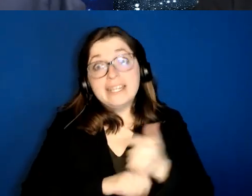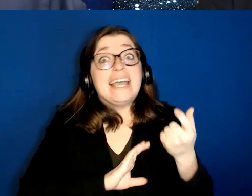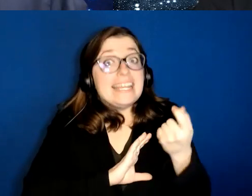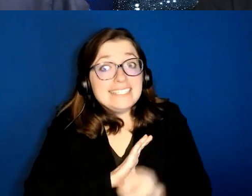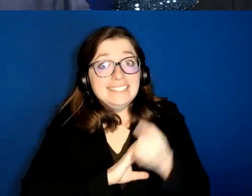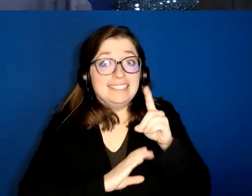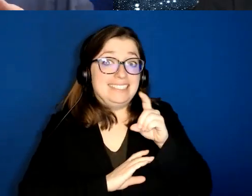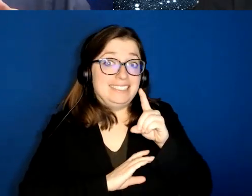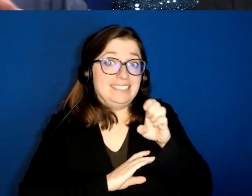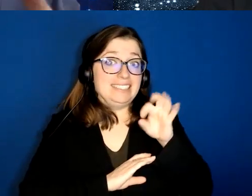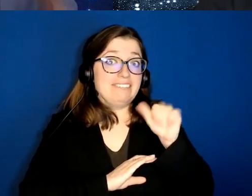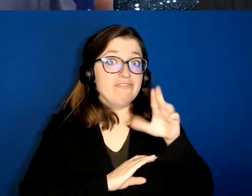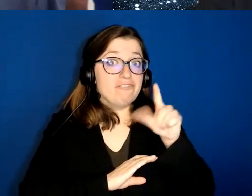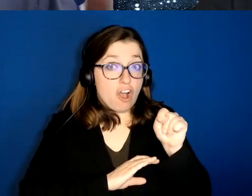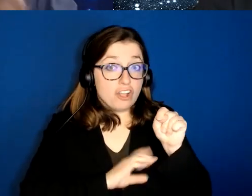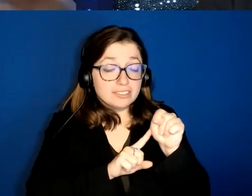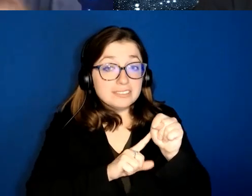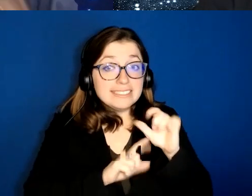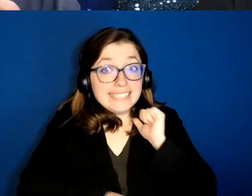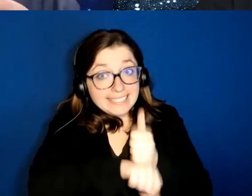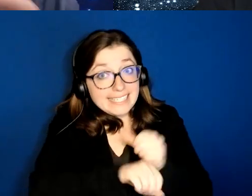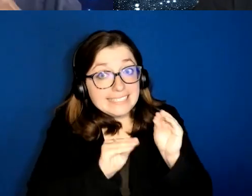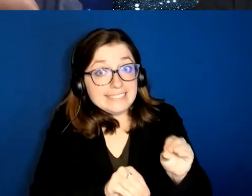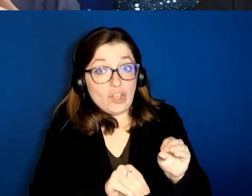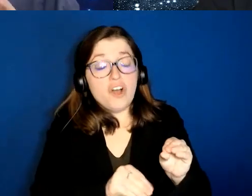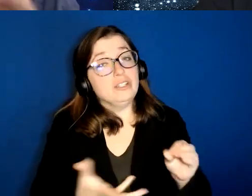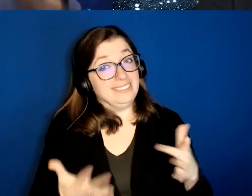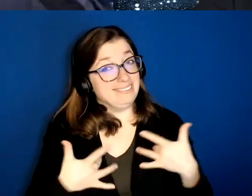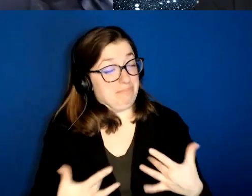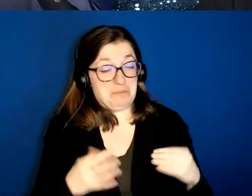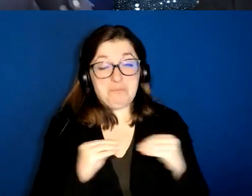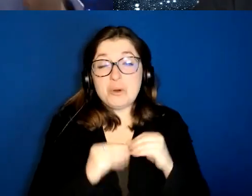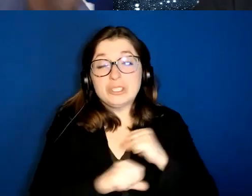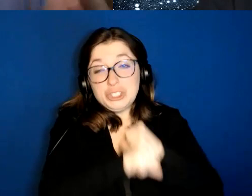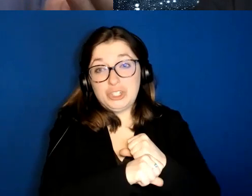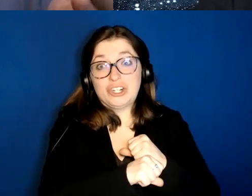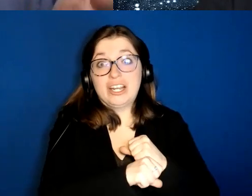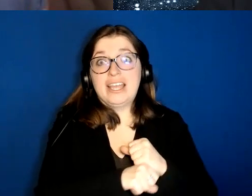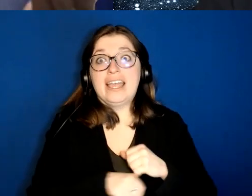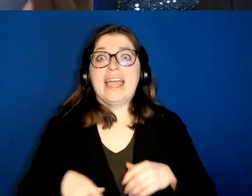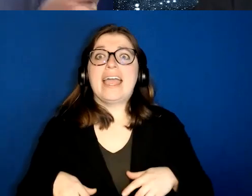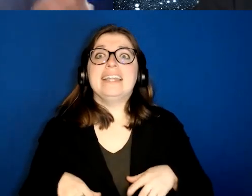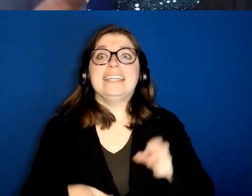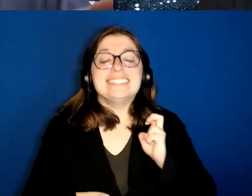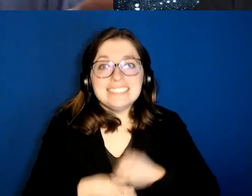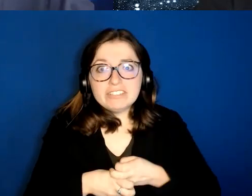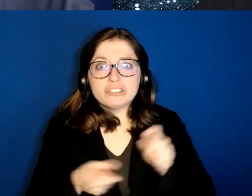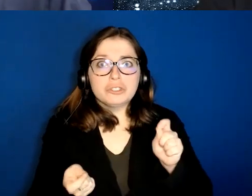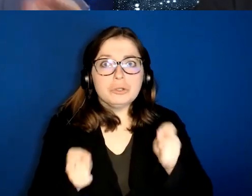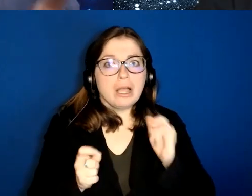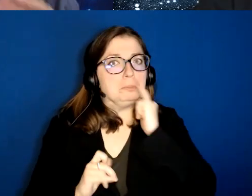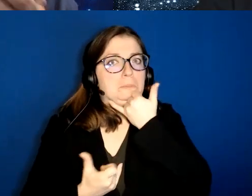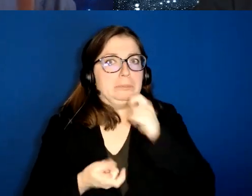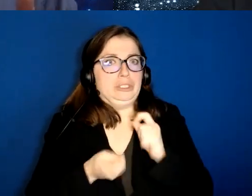really tricky to institute these changes that unwittingly network administrators